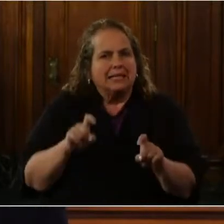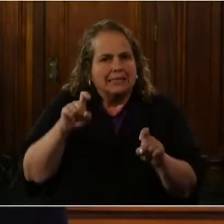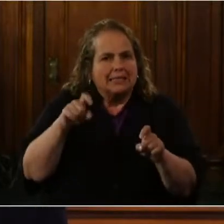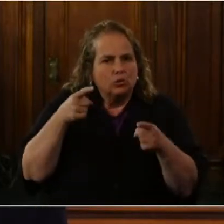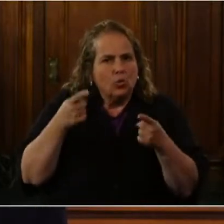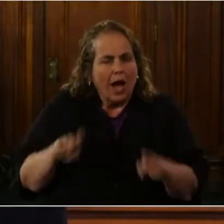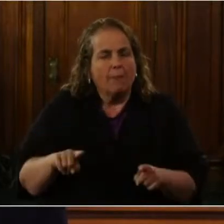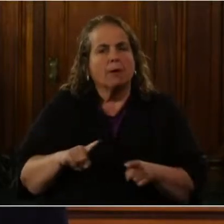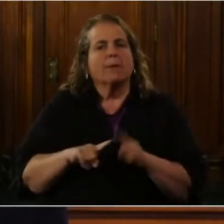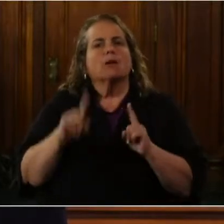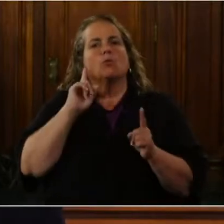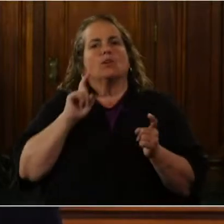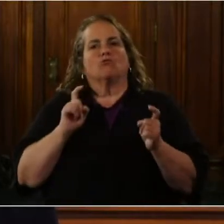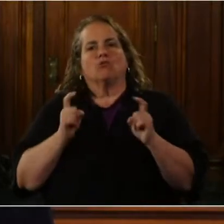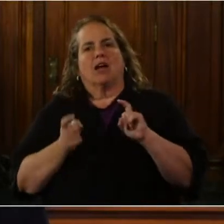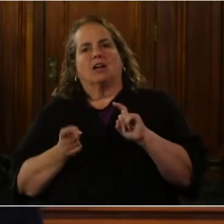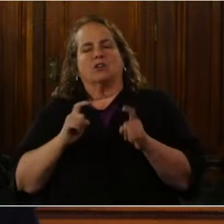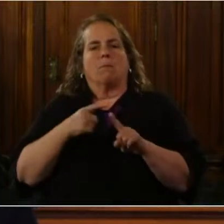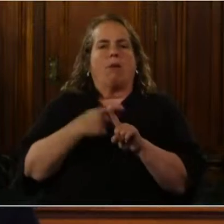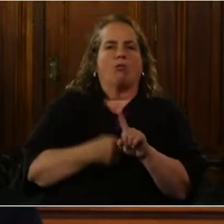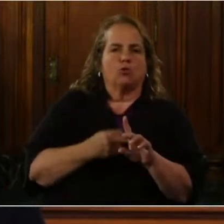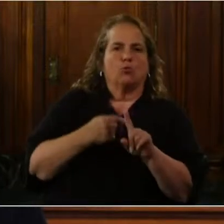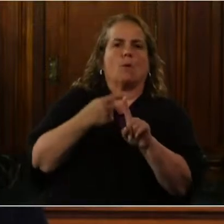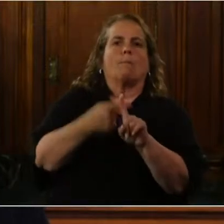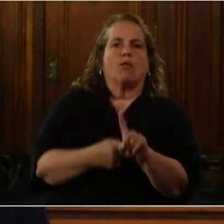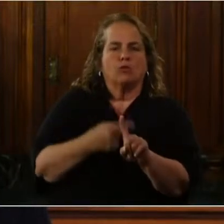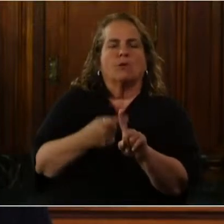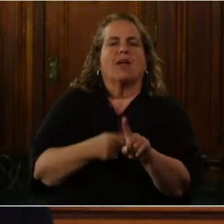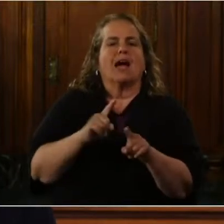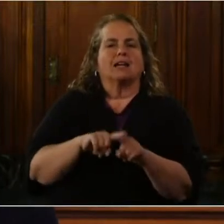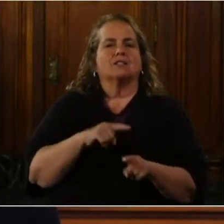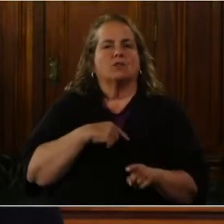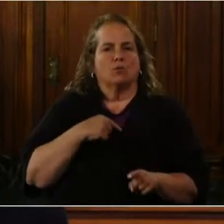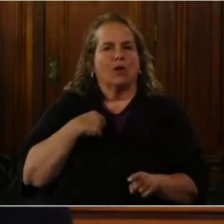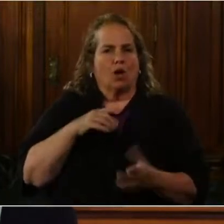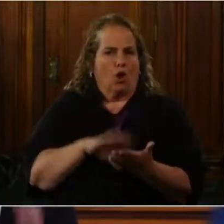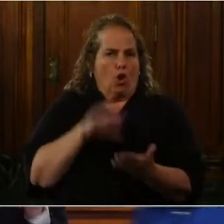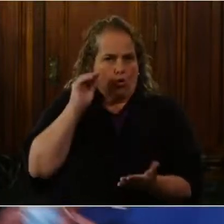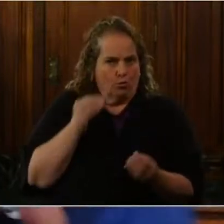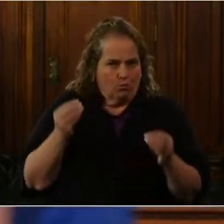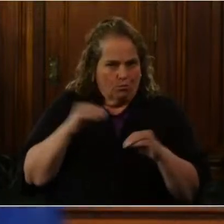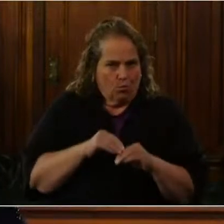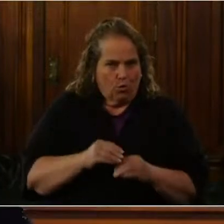it'll evolve month to month as we learn more and see if we have any resurgences.